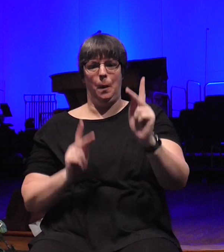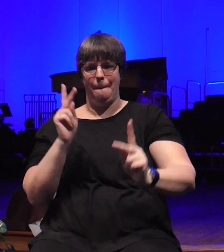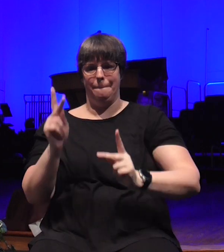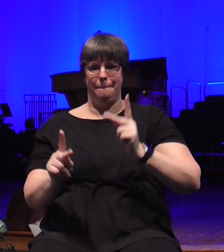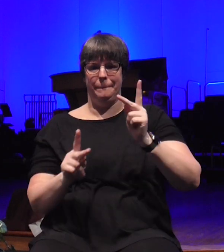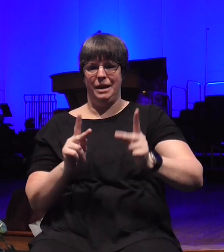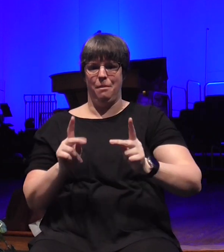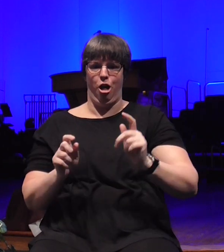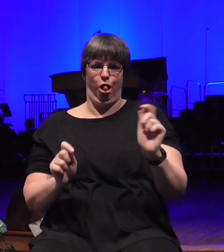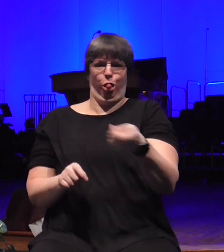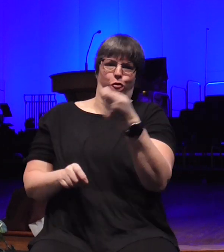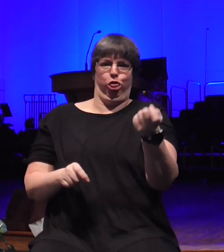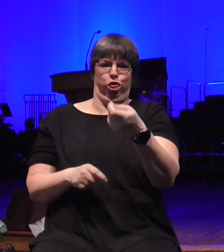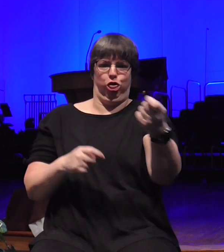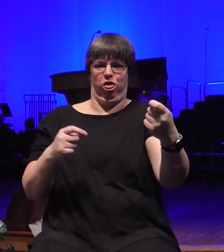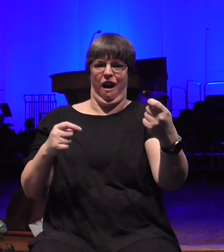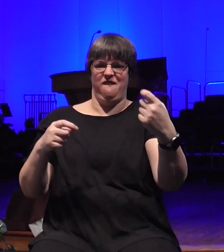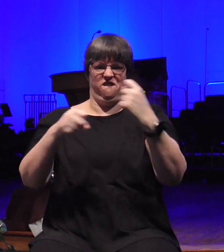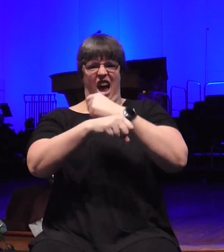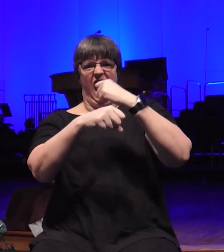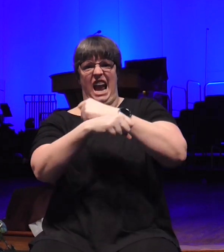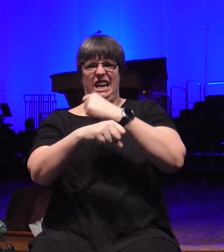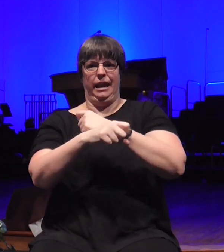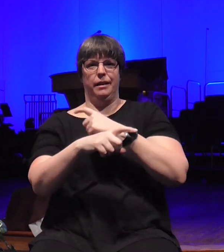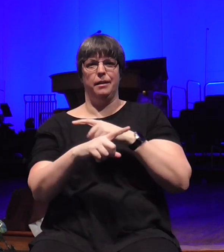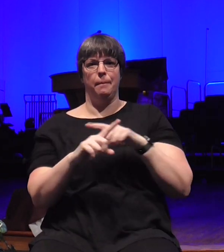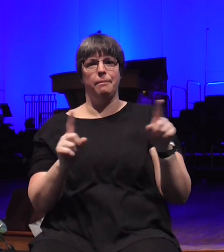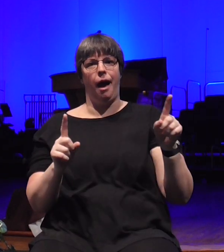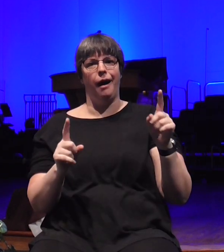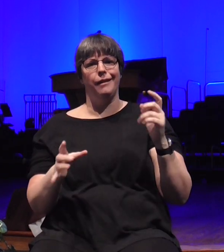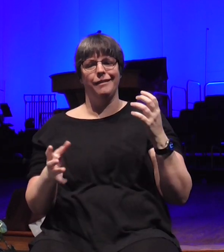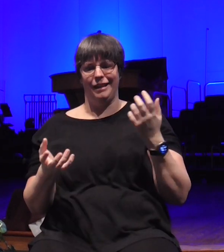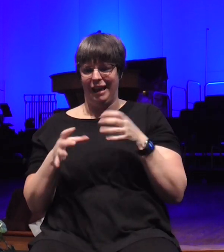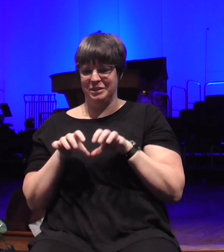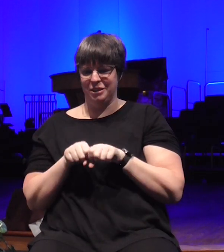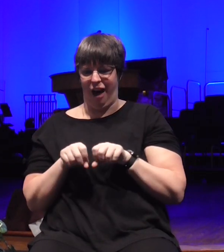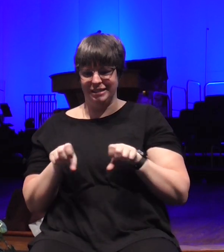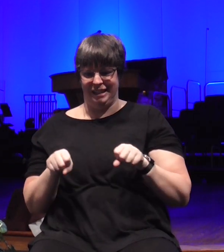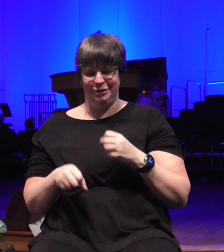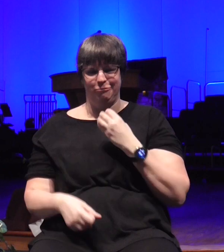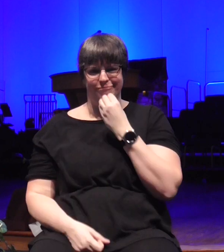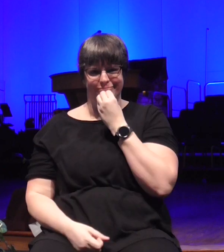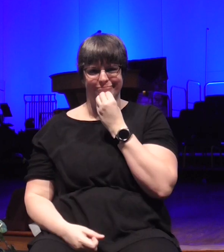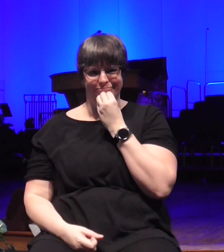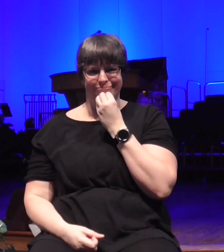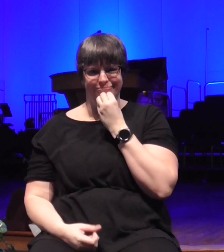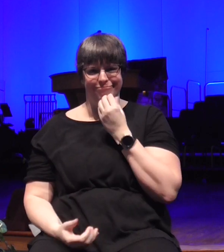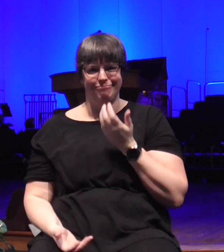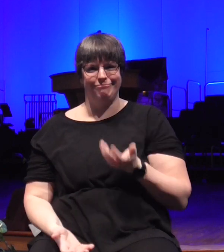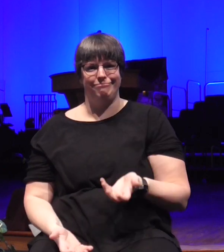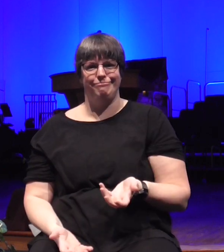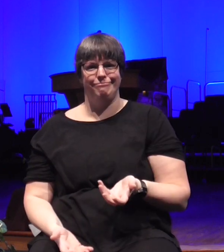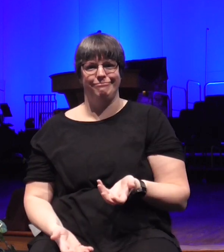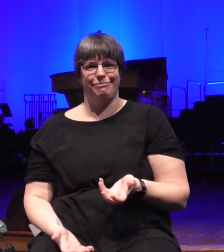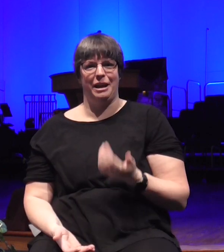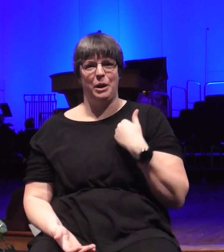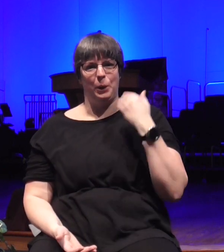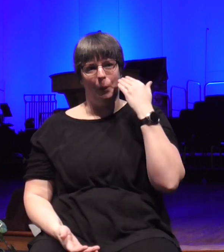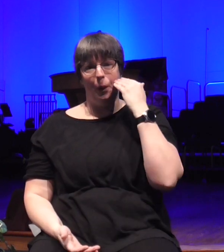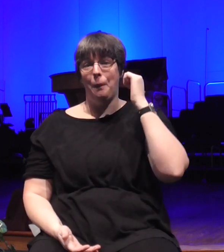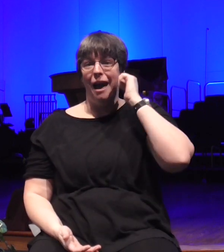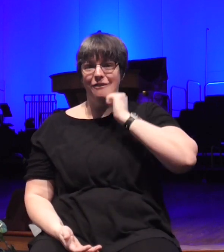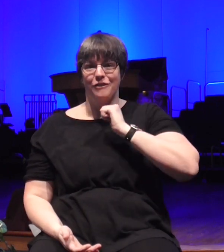at each other, but some sausages being eaten. And each and